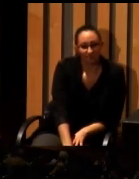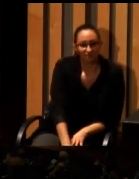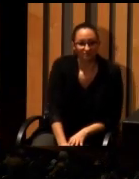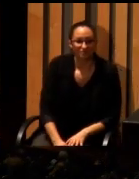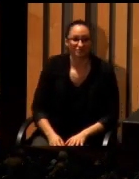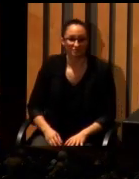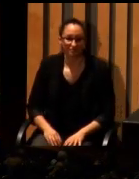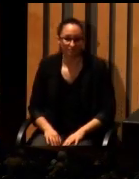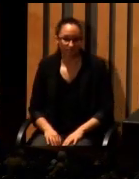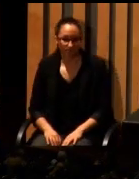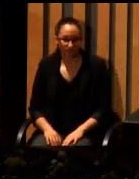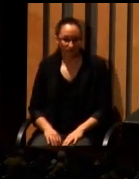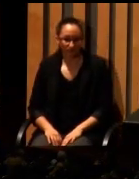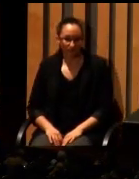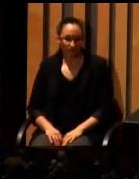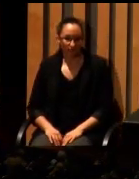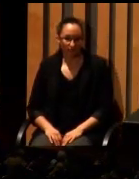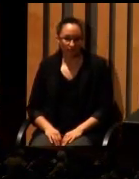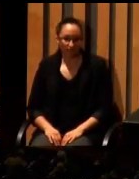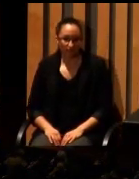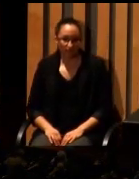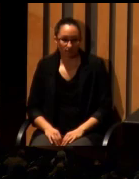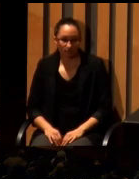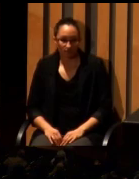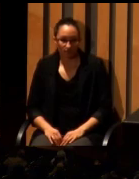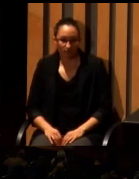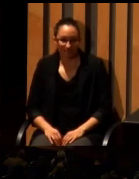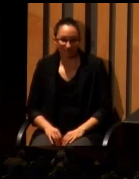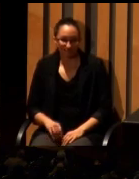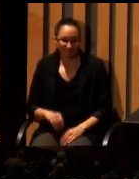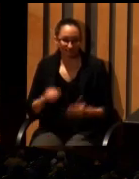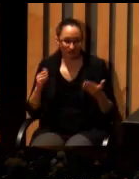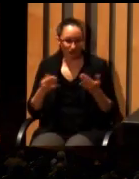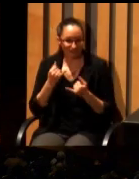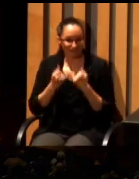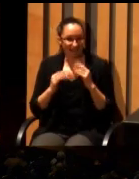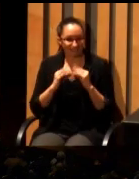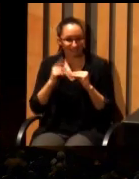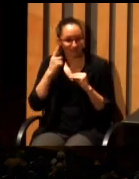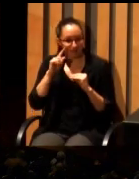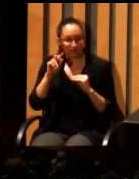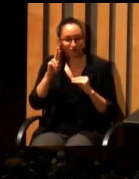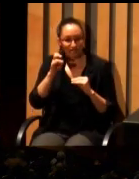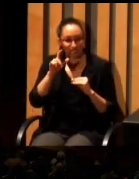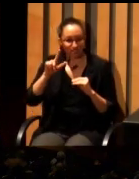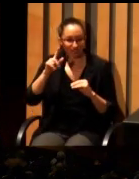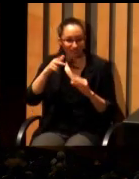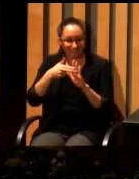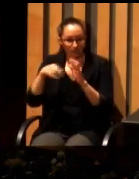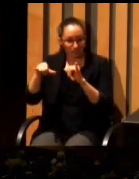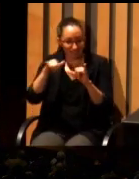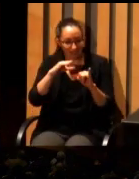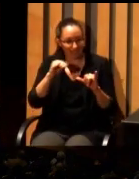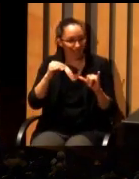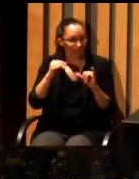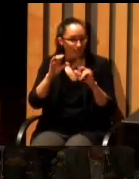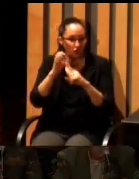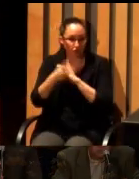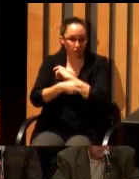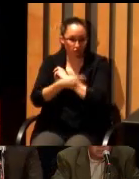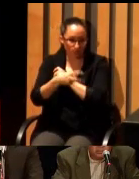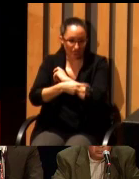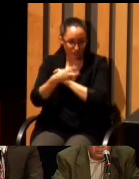Well, welcome to the last session of our symposium on racist stereotypes and cultural appropriation in American sports.